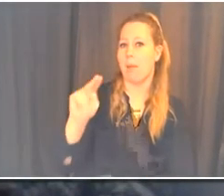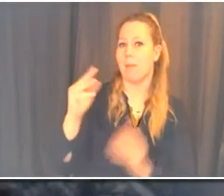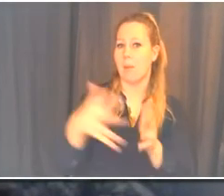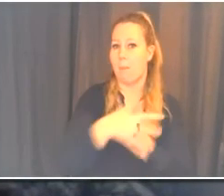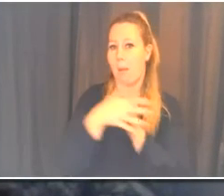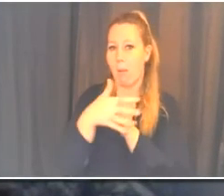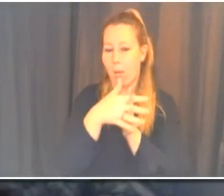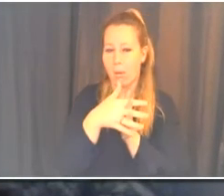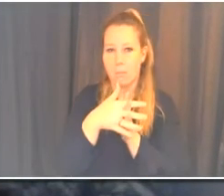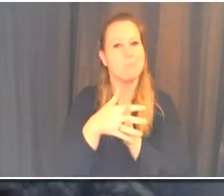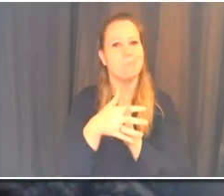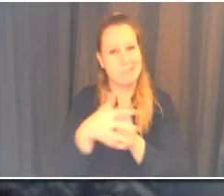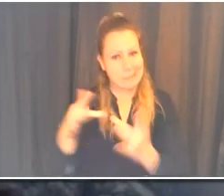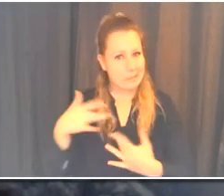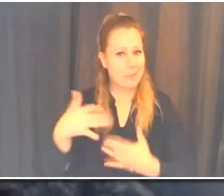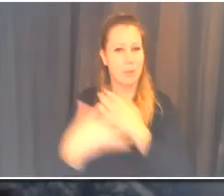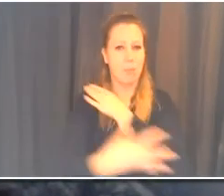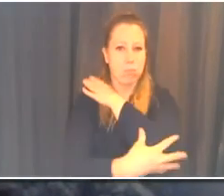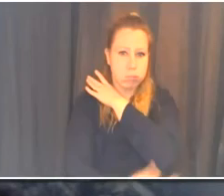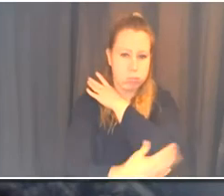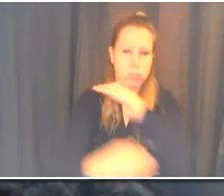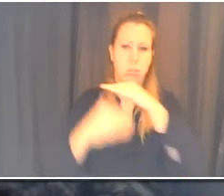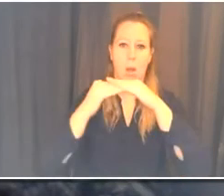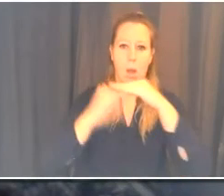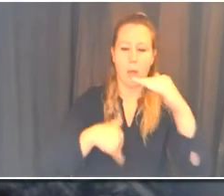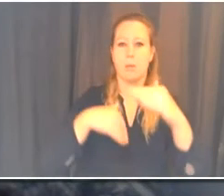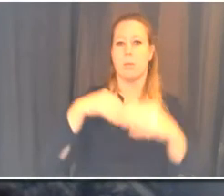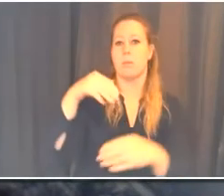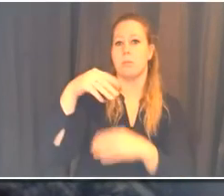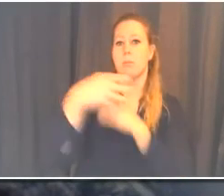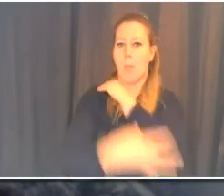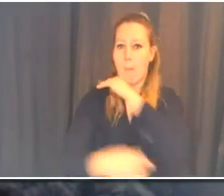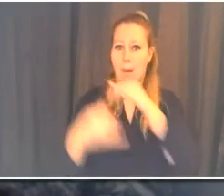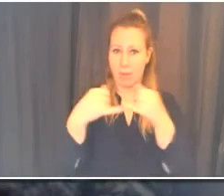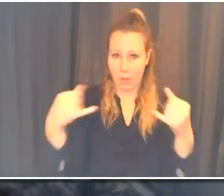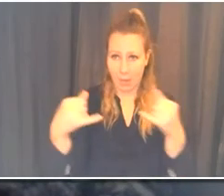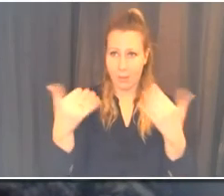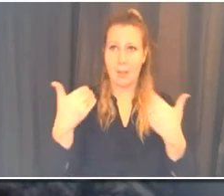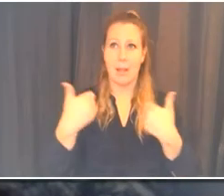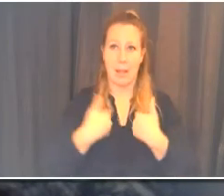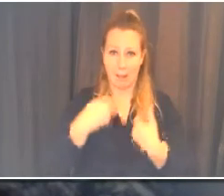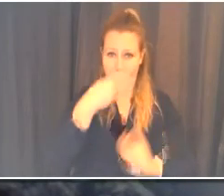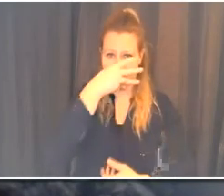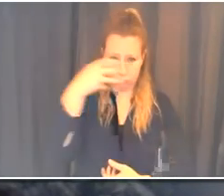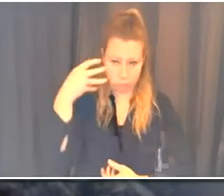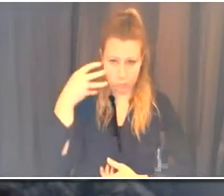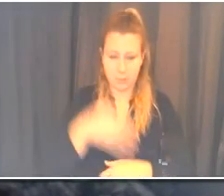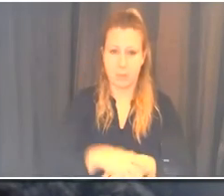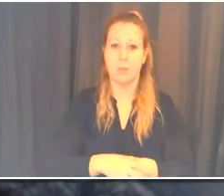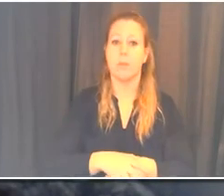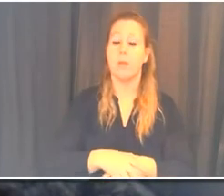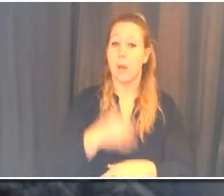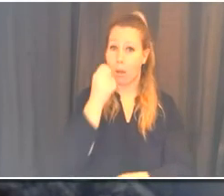and expertise all services are trauma informed no cost confidential and longterm DVP at nimic has been responsive and